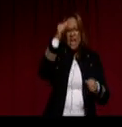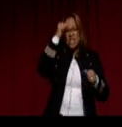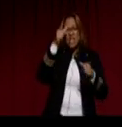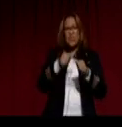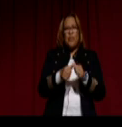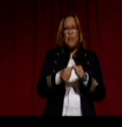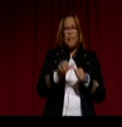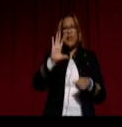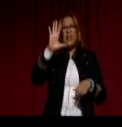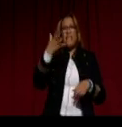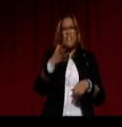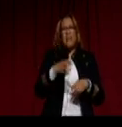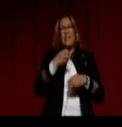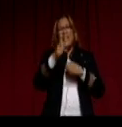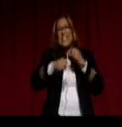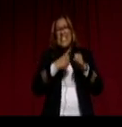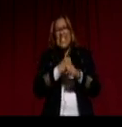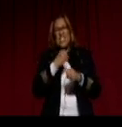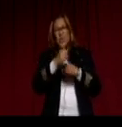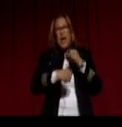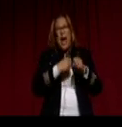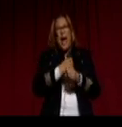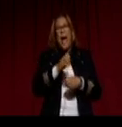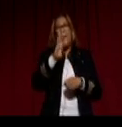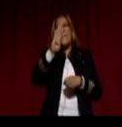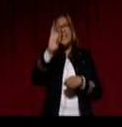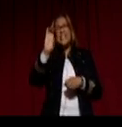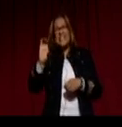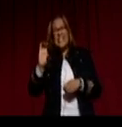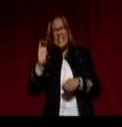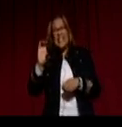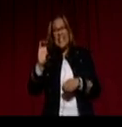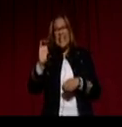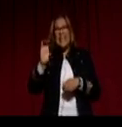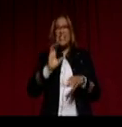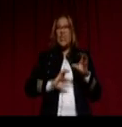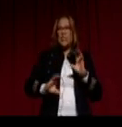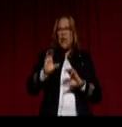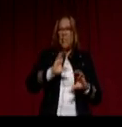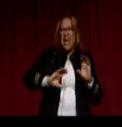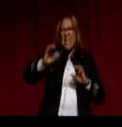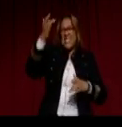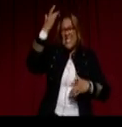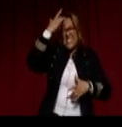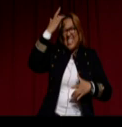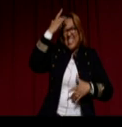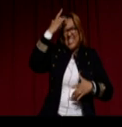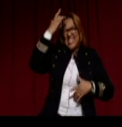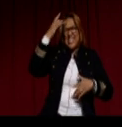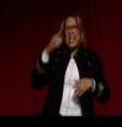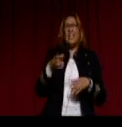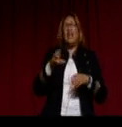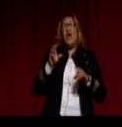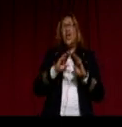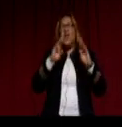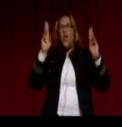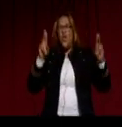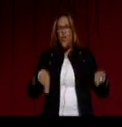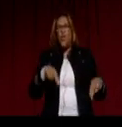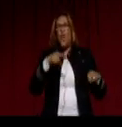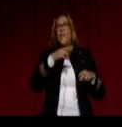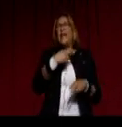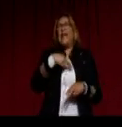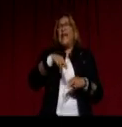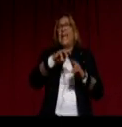5th century B.C., there was a plague in Athens, and then there were plagues in the Roman Empire, and then the really